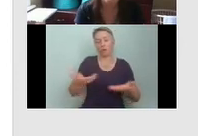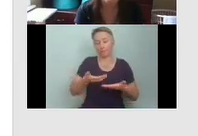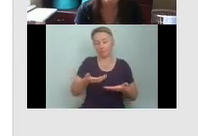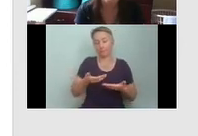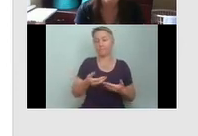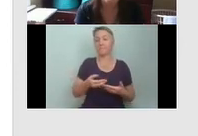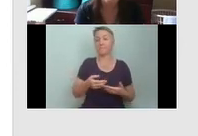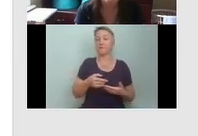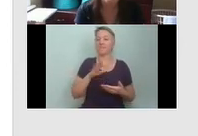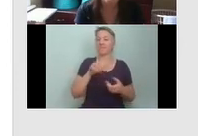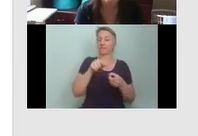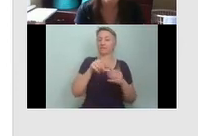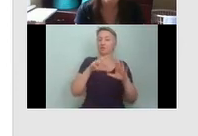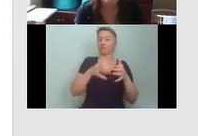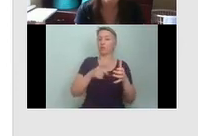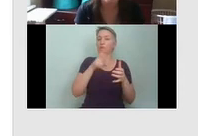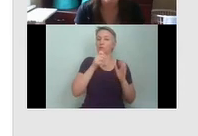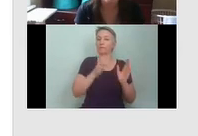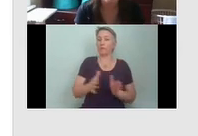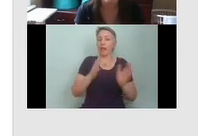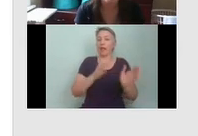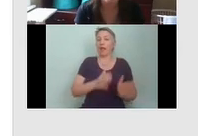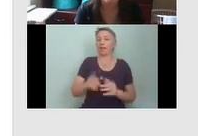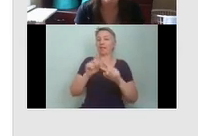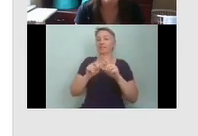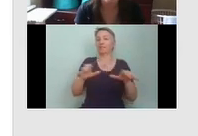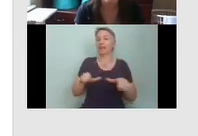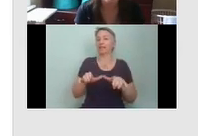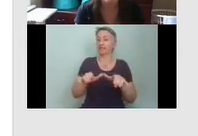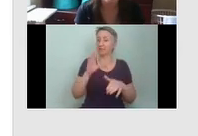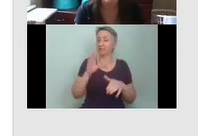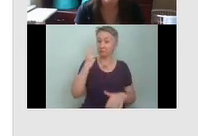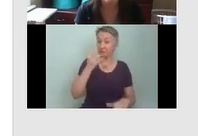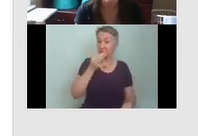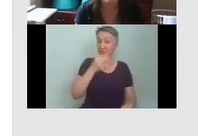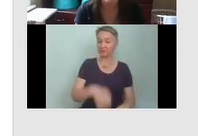some of the planning for the activities that are to come.